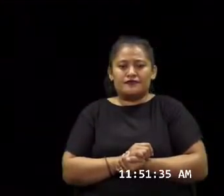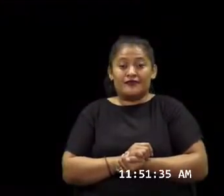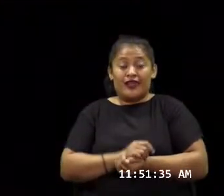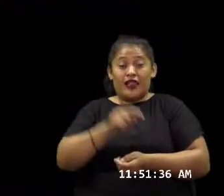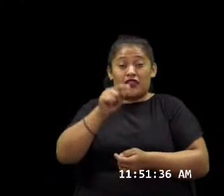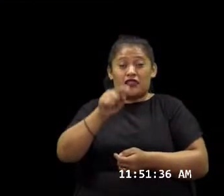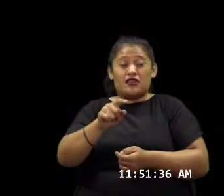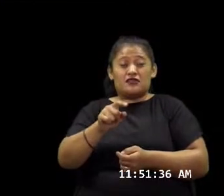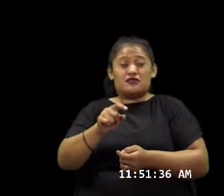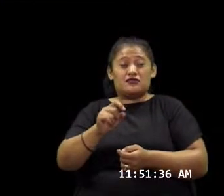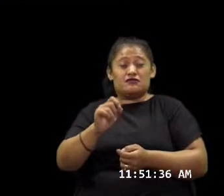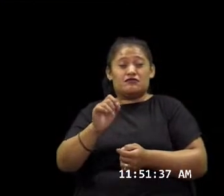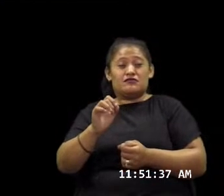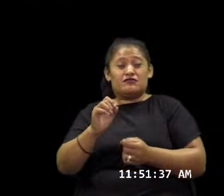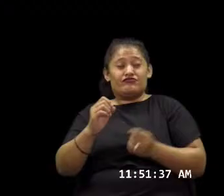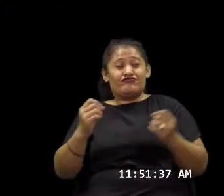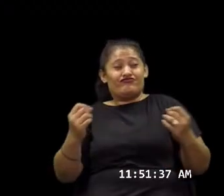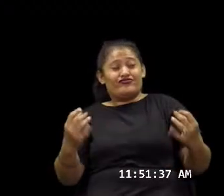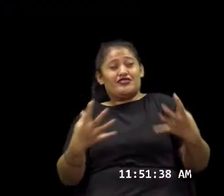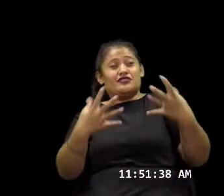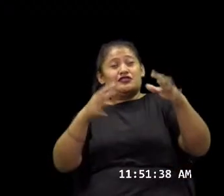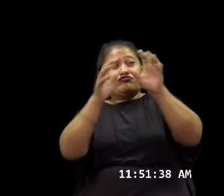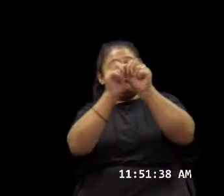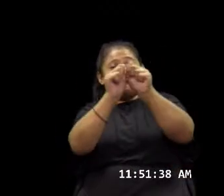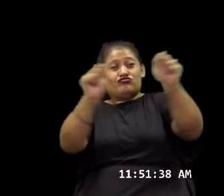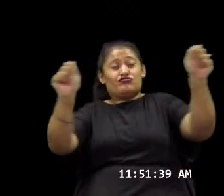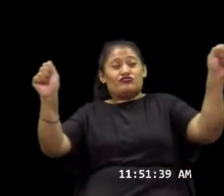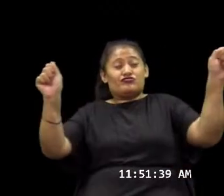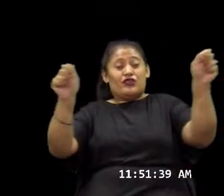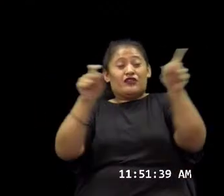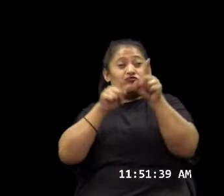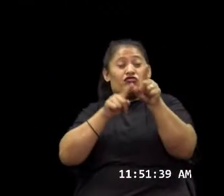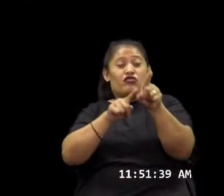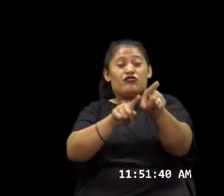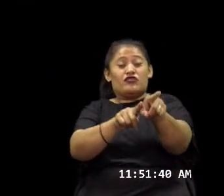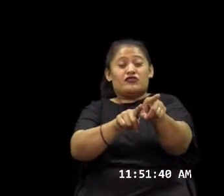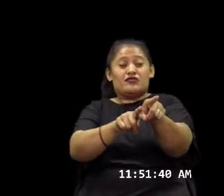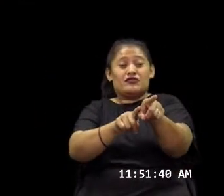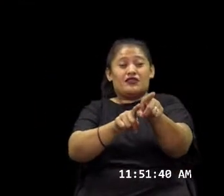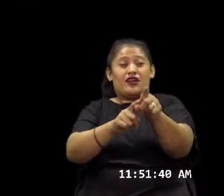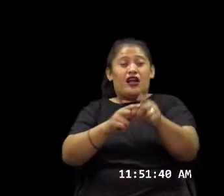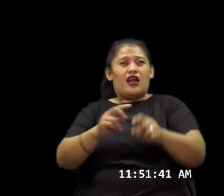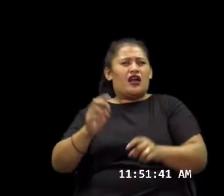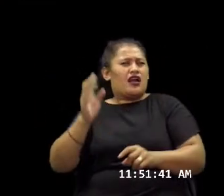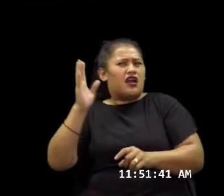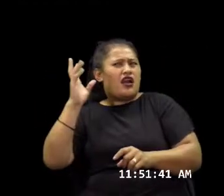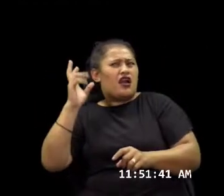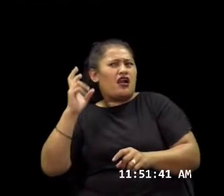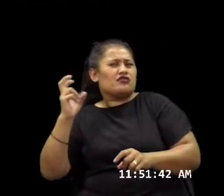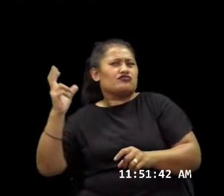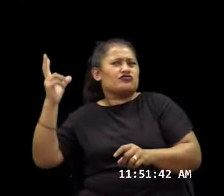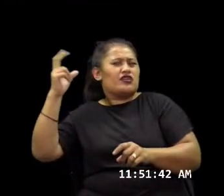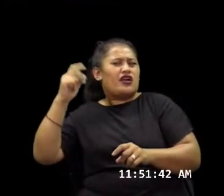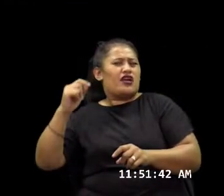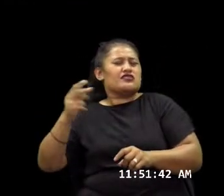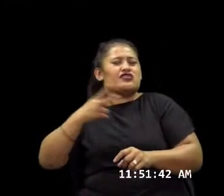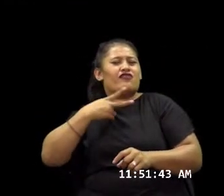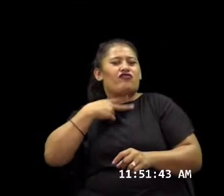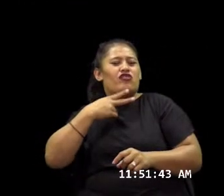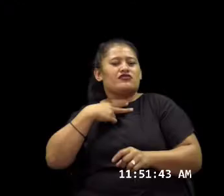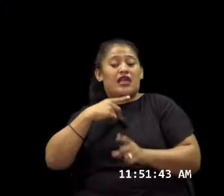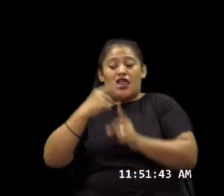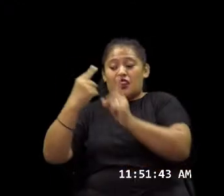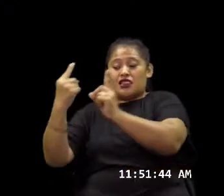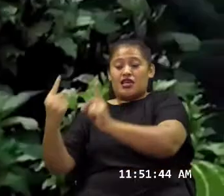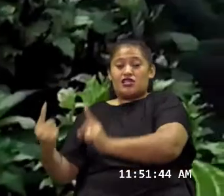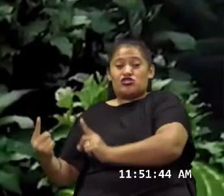These floral satin curtains were followed by the thunderous voice of our next-door neighbor's